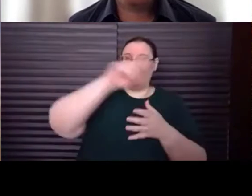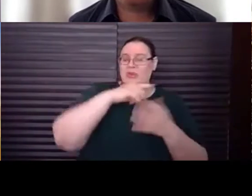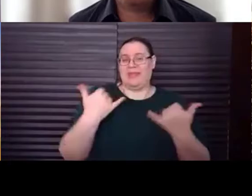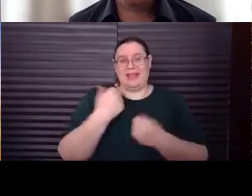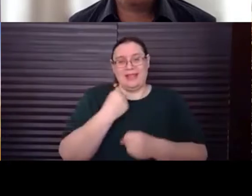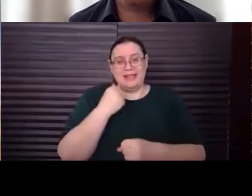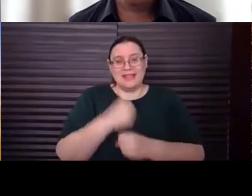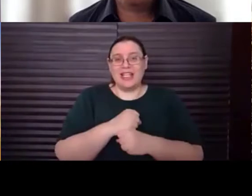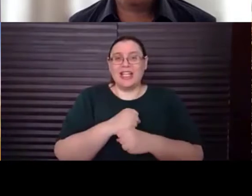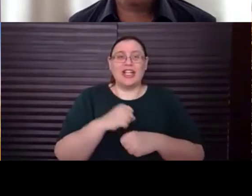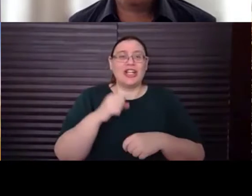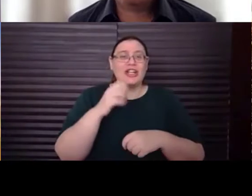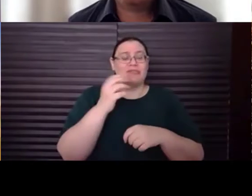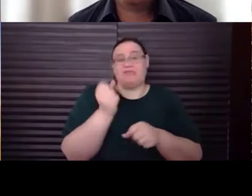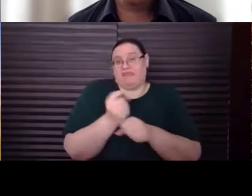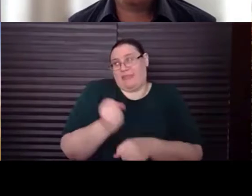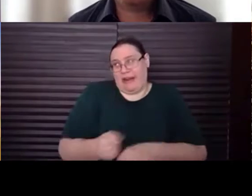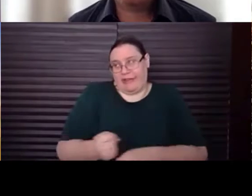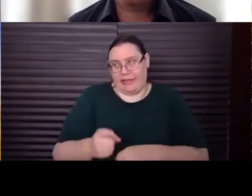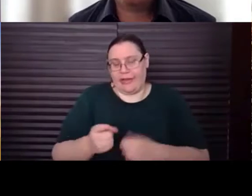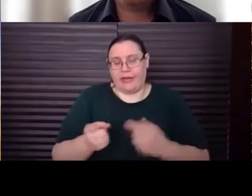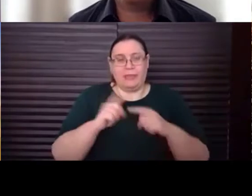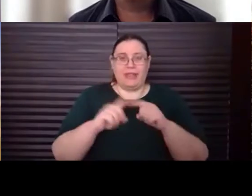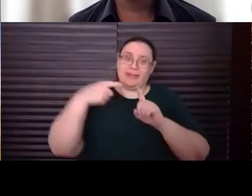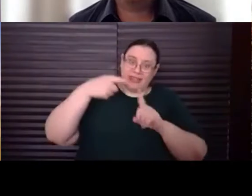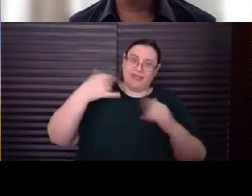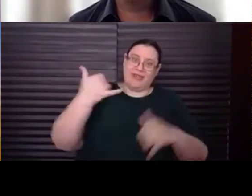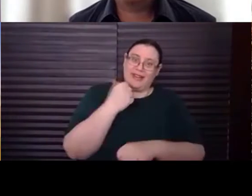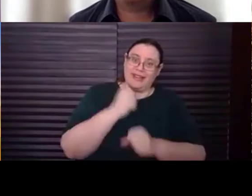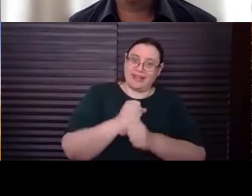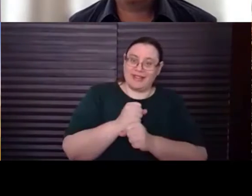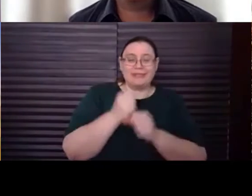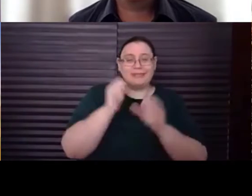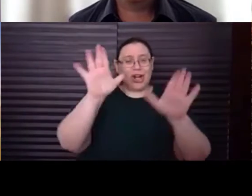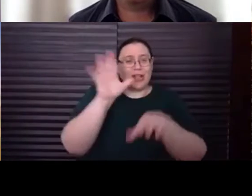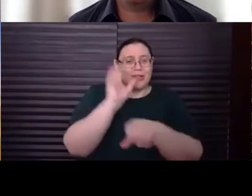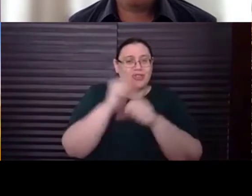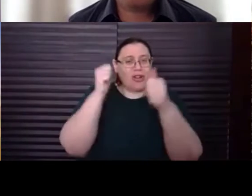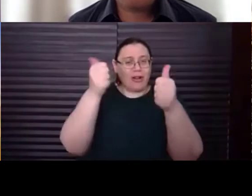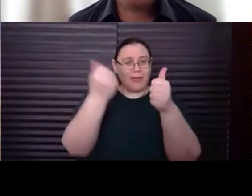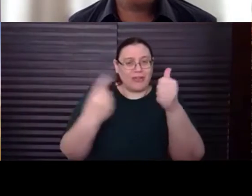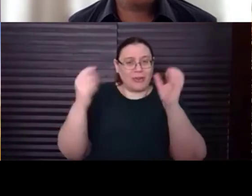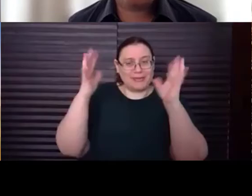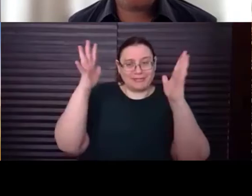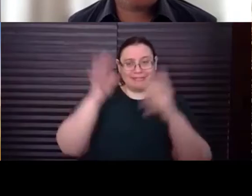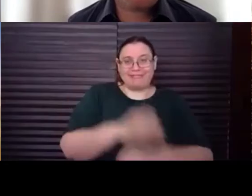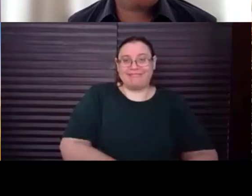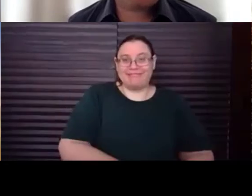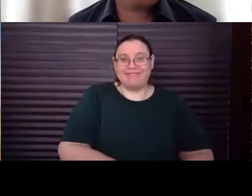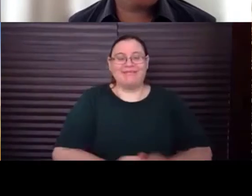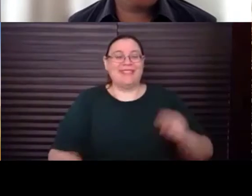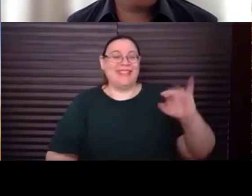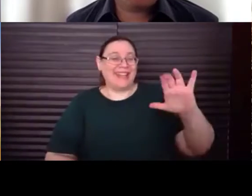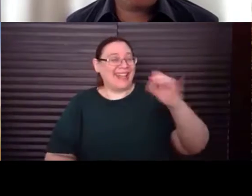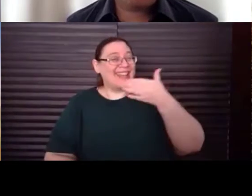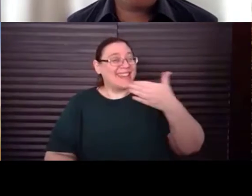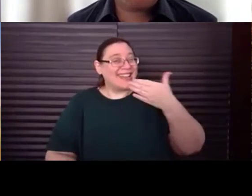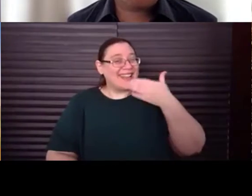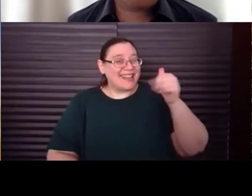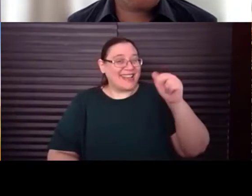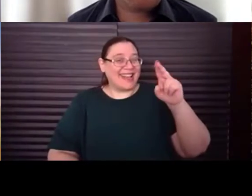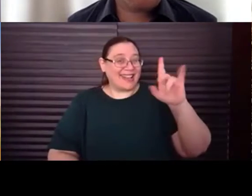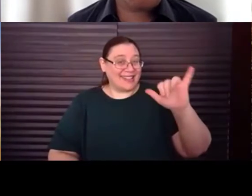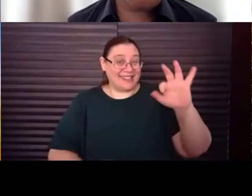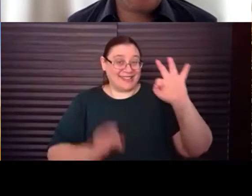year and every year, but this year especially. So awesome job, everyone. Thank you so much, Andy.